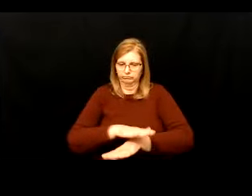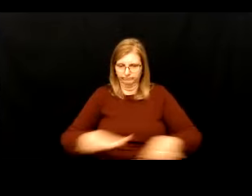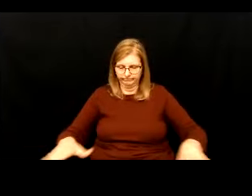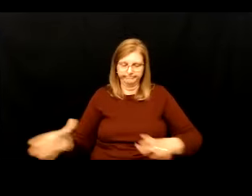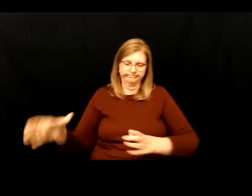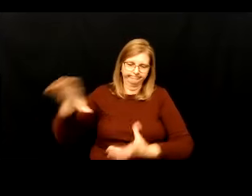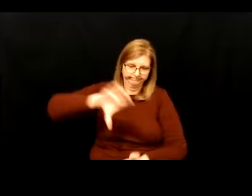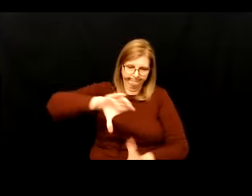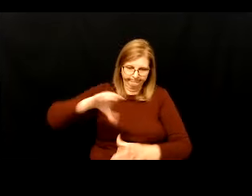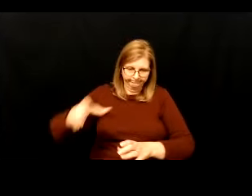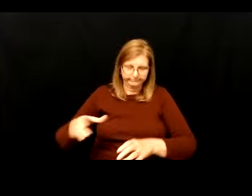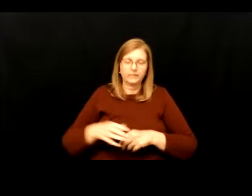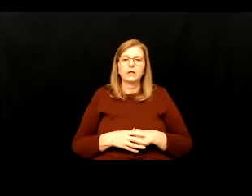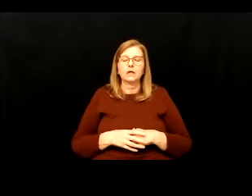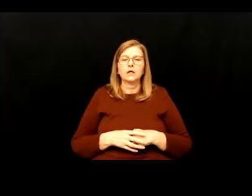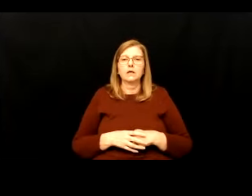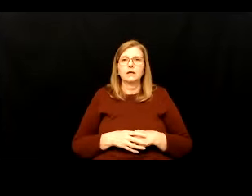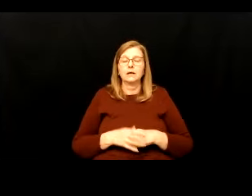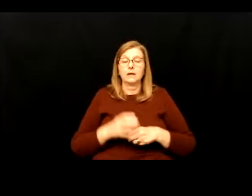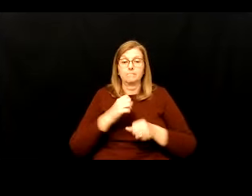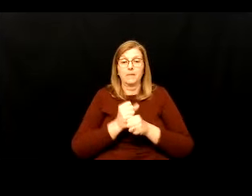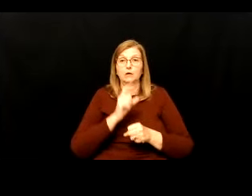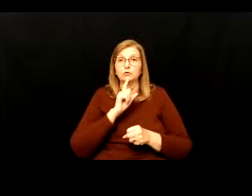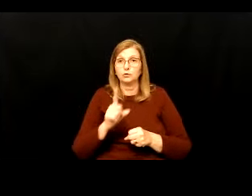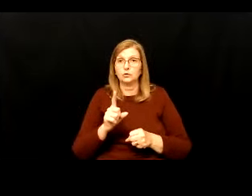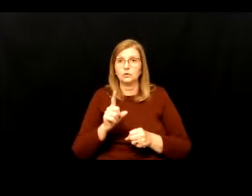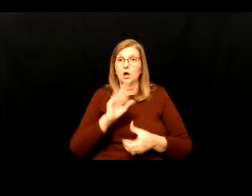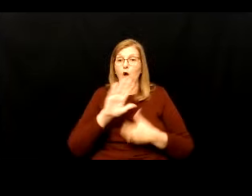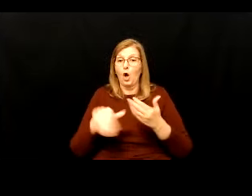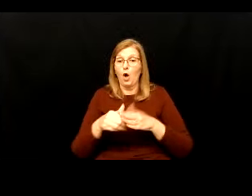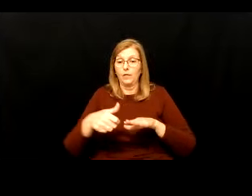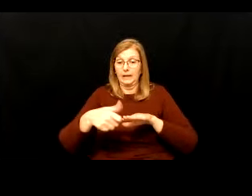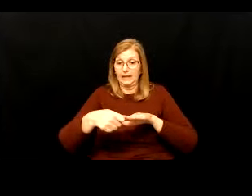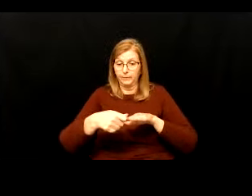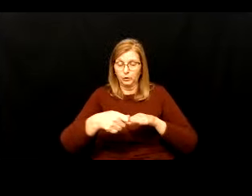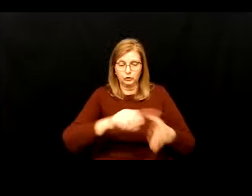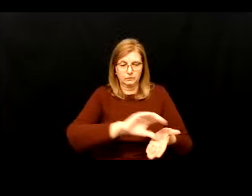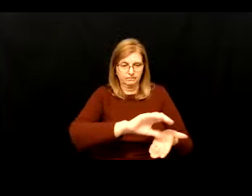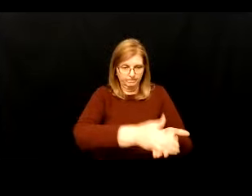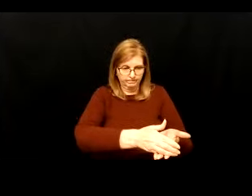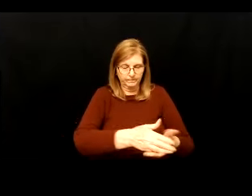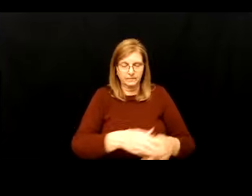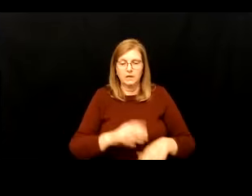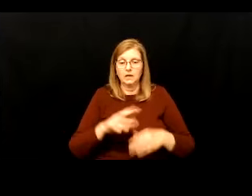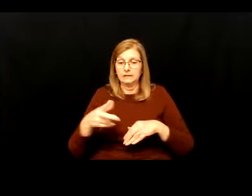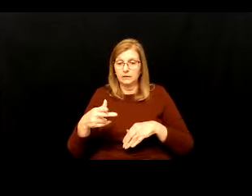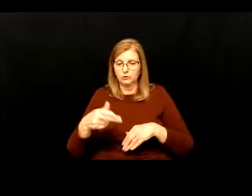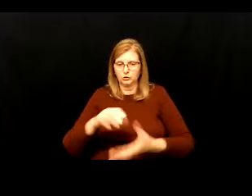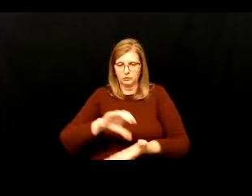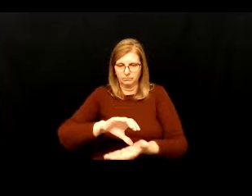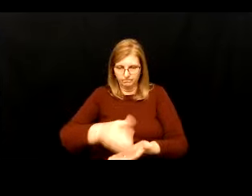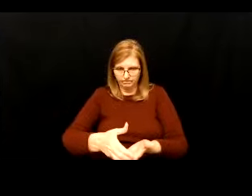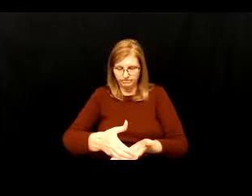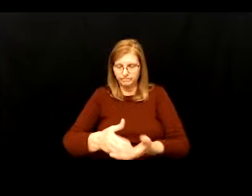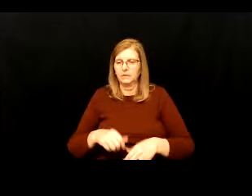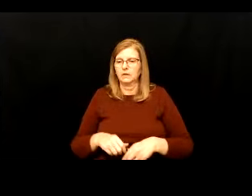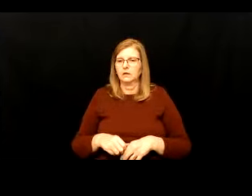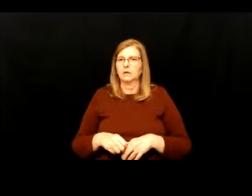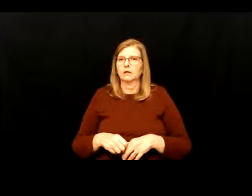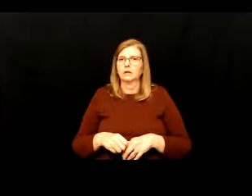them make sure that they put all the clippers in one pile, all the scissors in one pile,